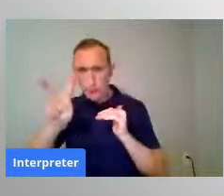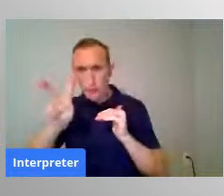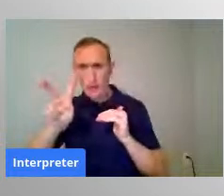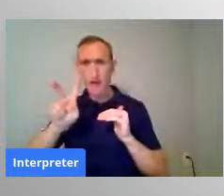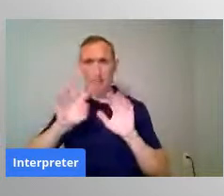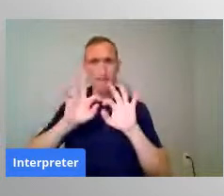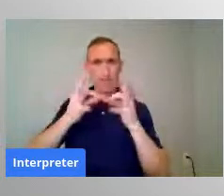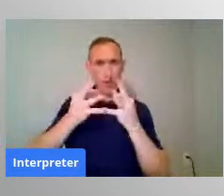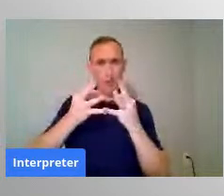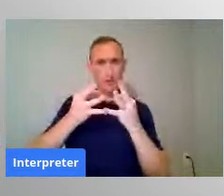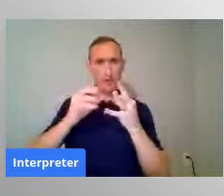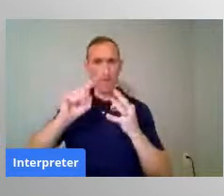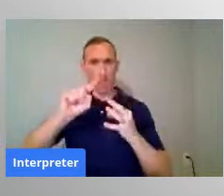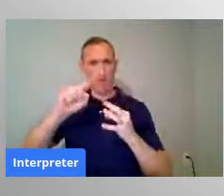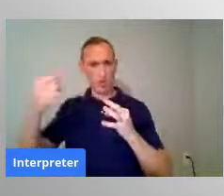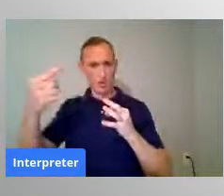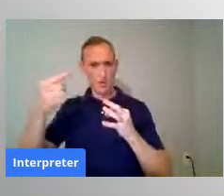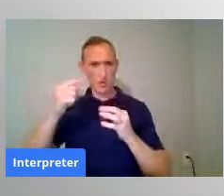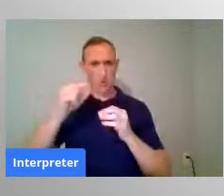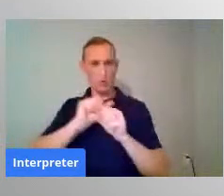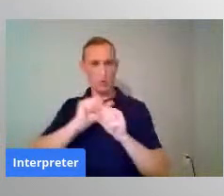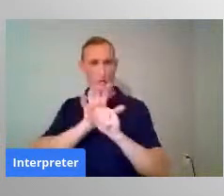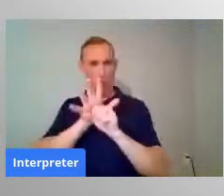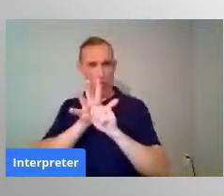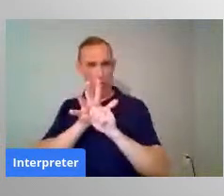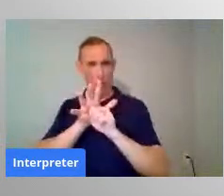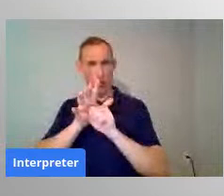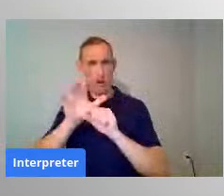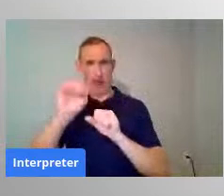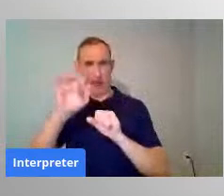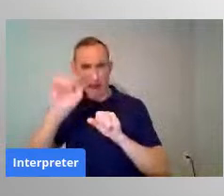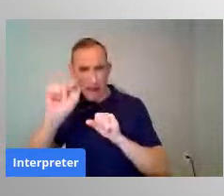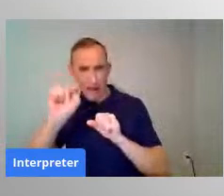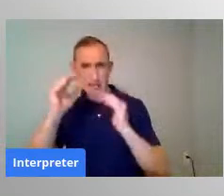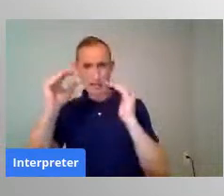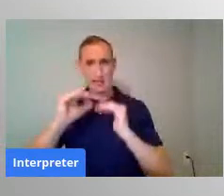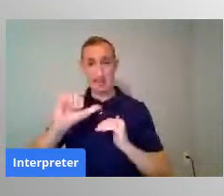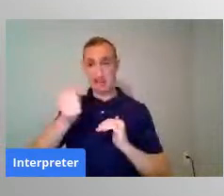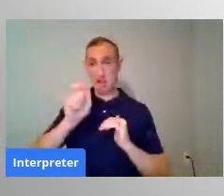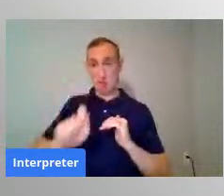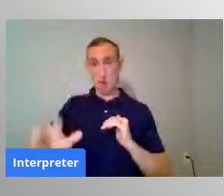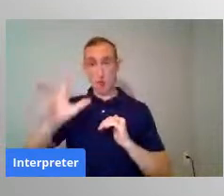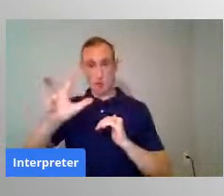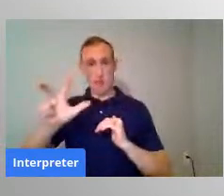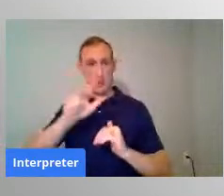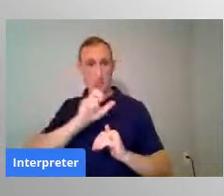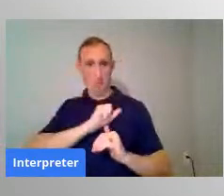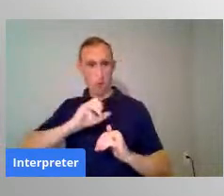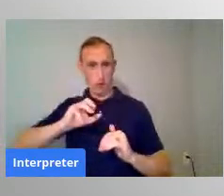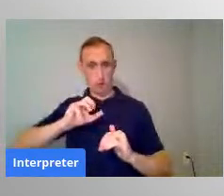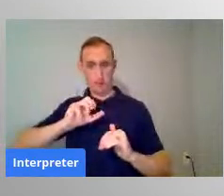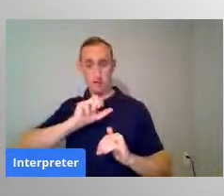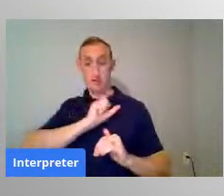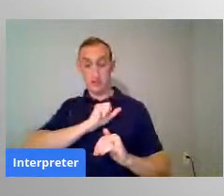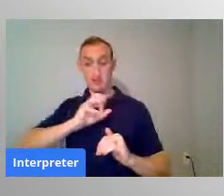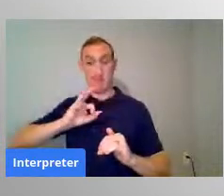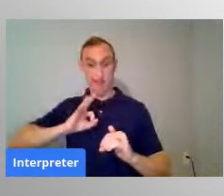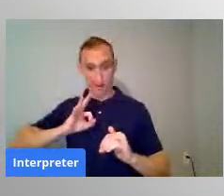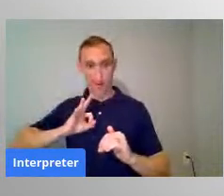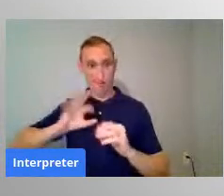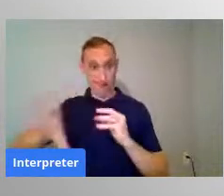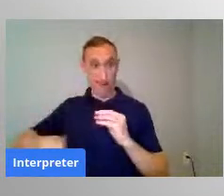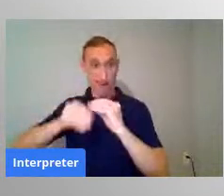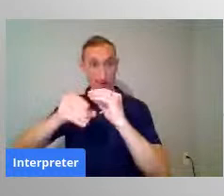First Coronavirus Response Act, and 10.3, a personnel addendum. Dr. Thomas, I'll turn the floor over to you for